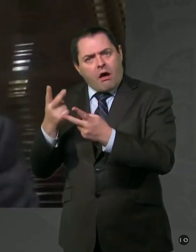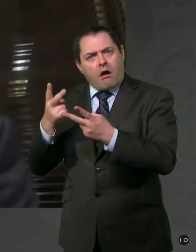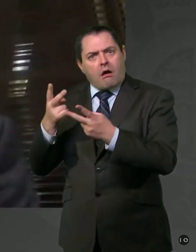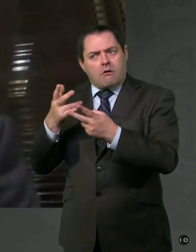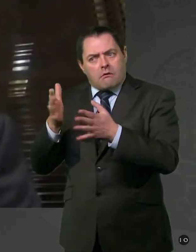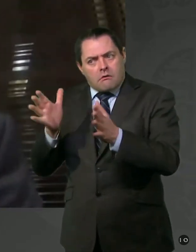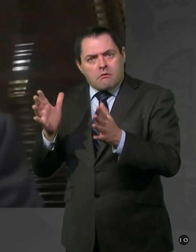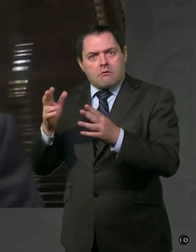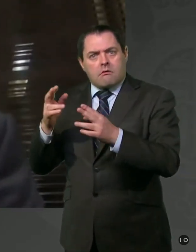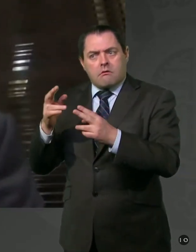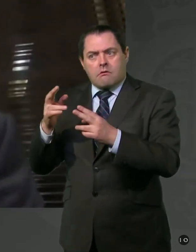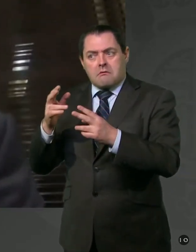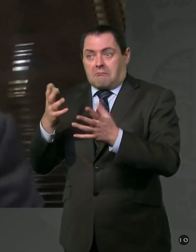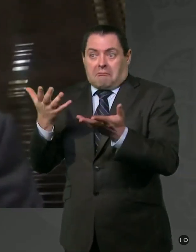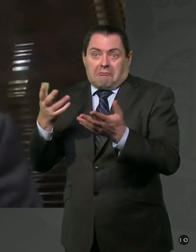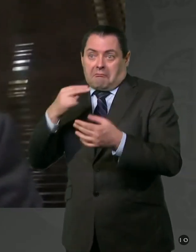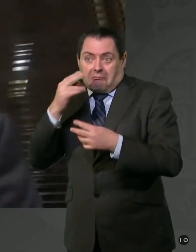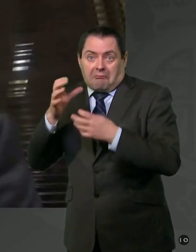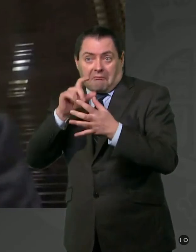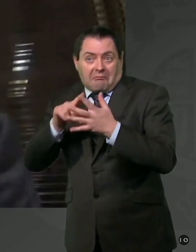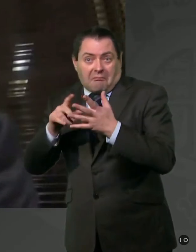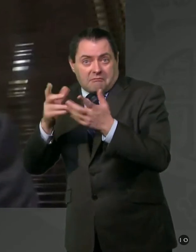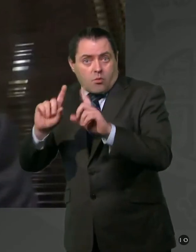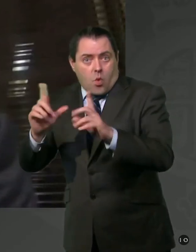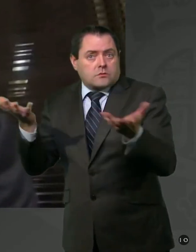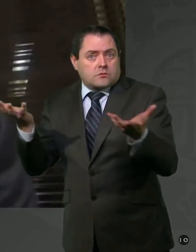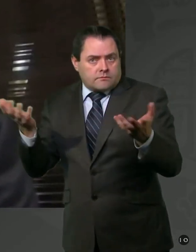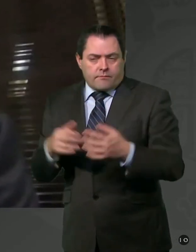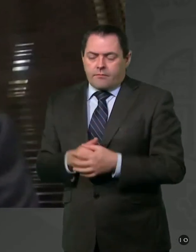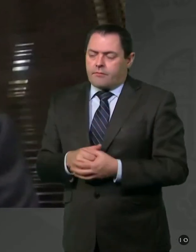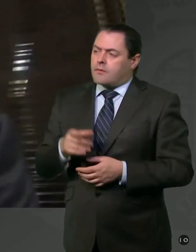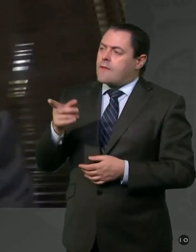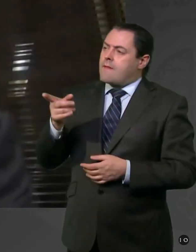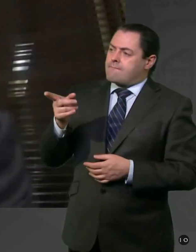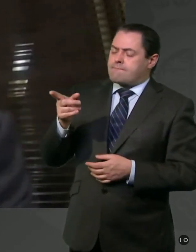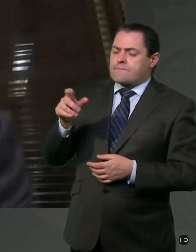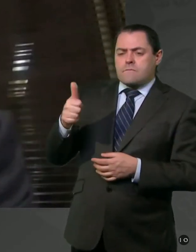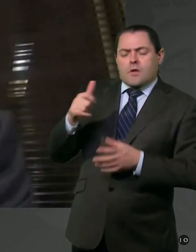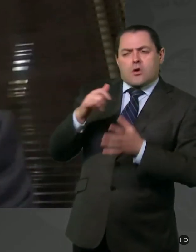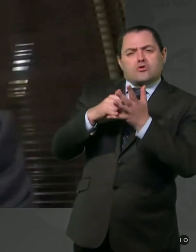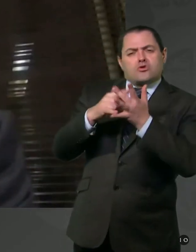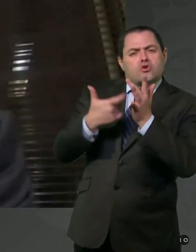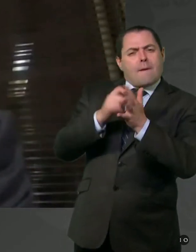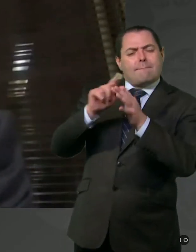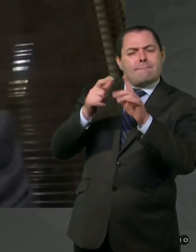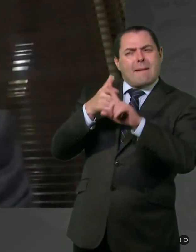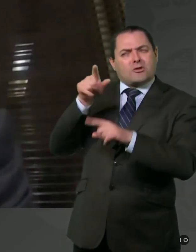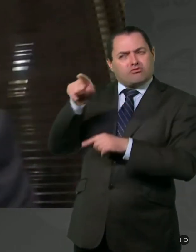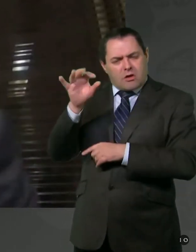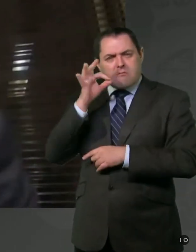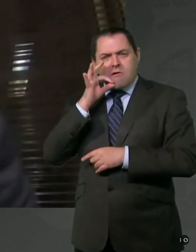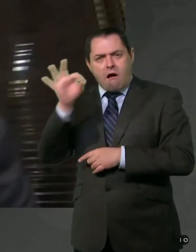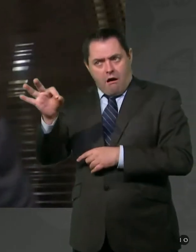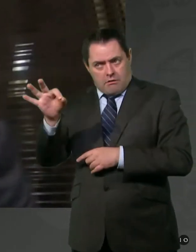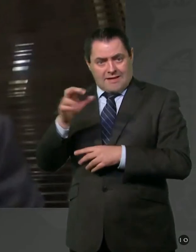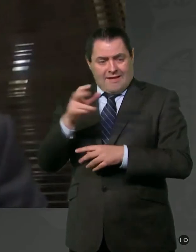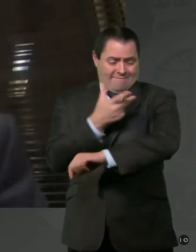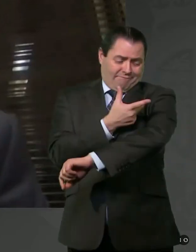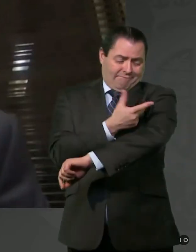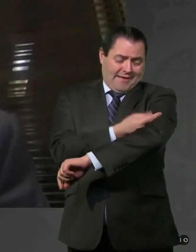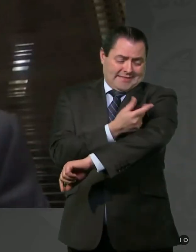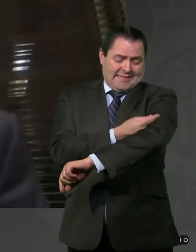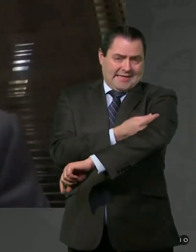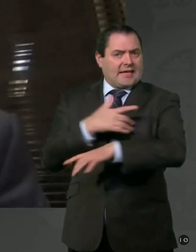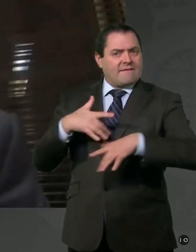you expect the effect of the vaccine to be on the transmission of the virus? And one also